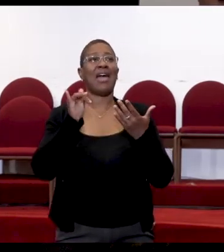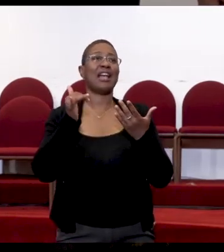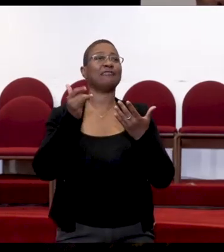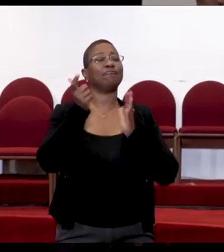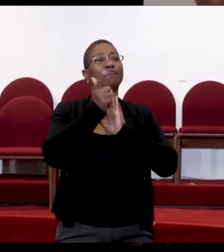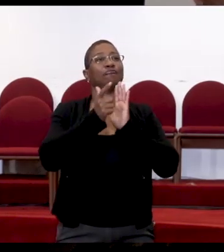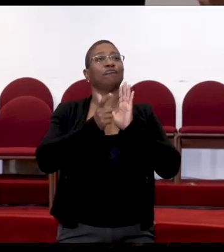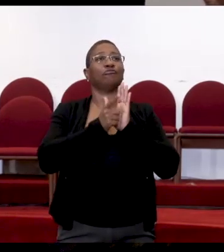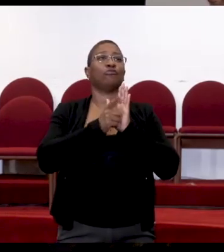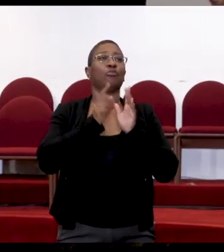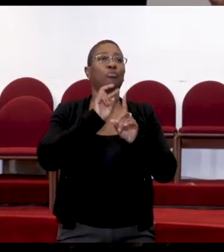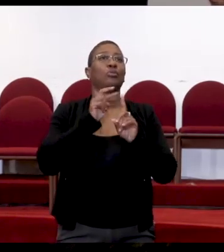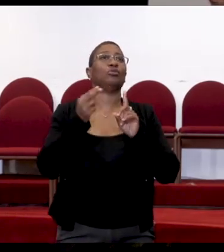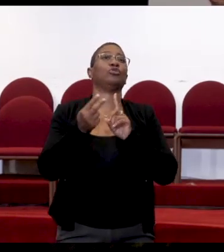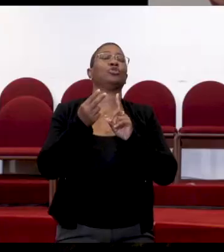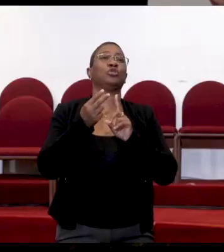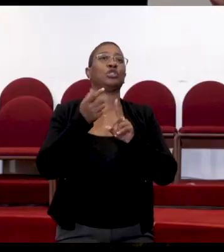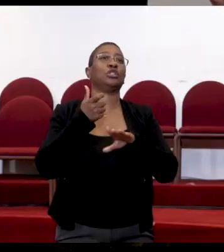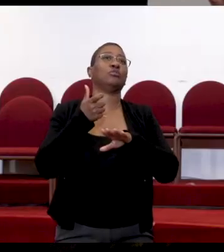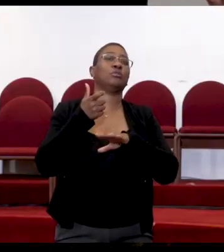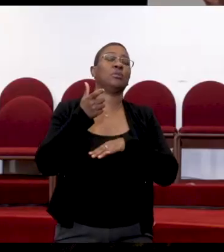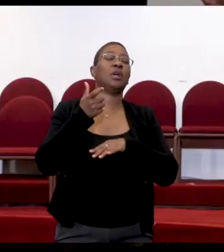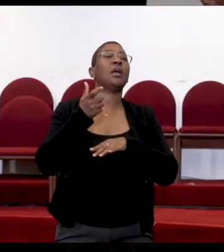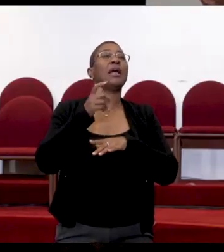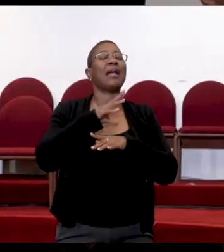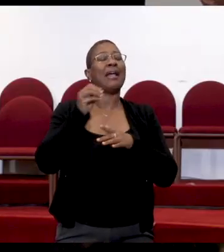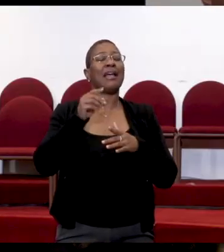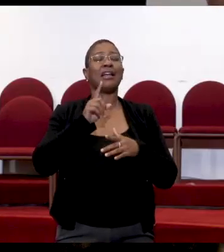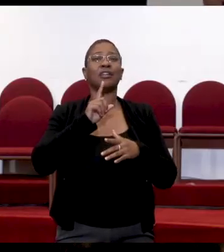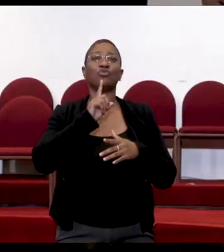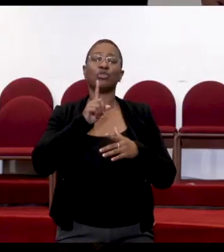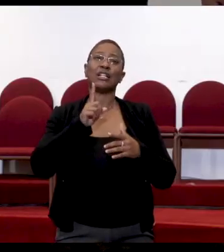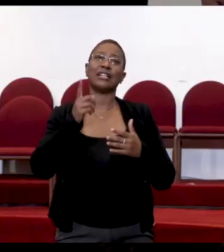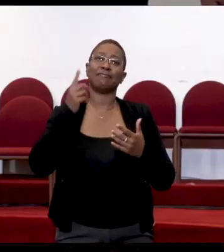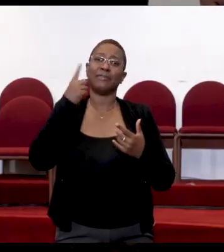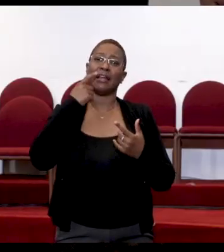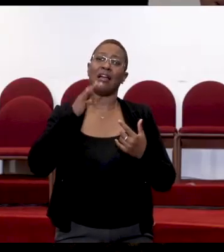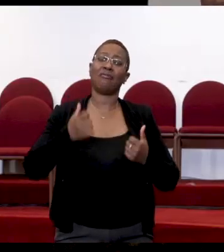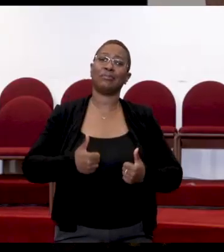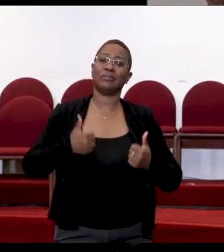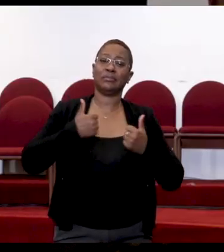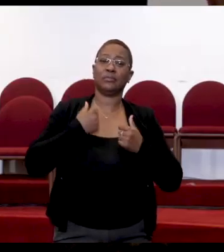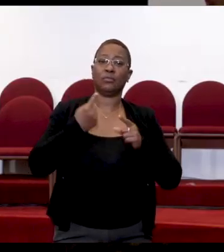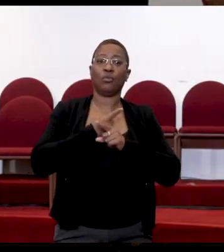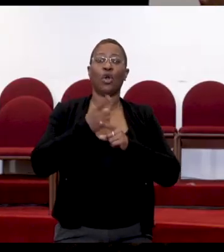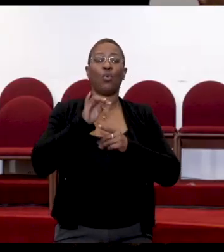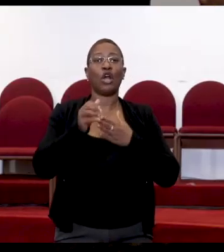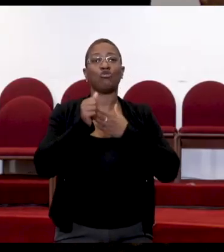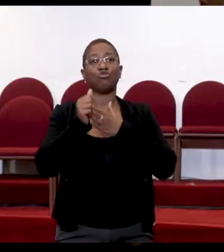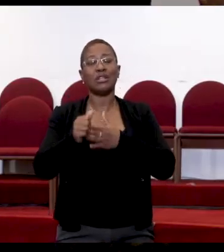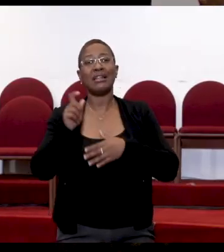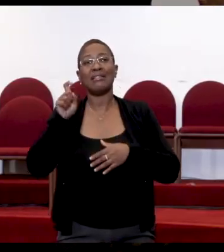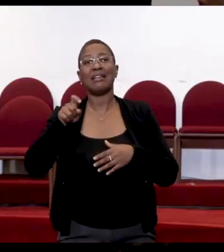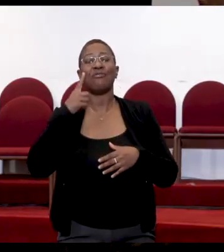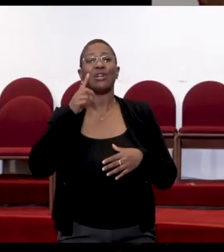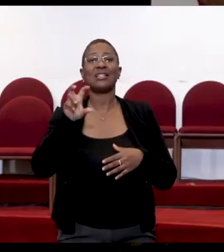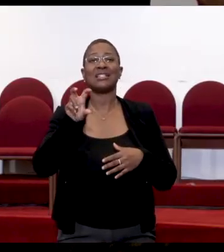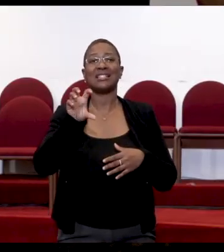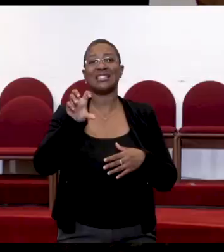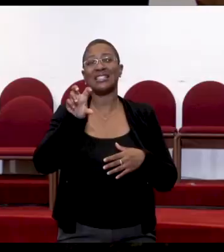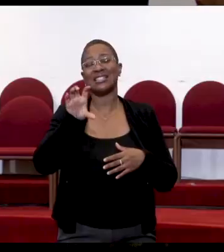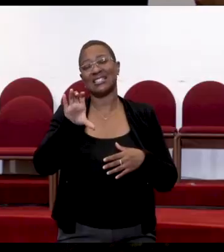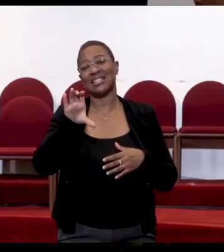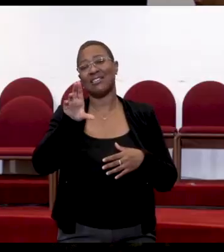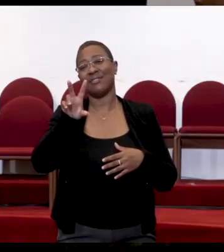perspective and understand what drives the beefs, what drives the need for CVI, what drives the need for people to